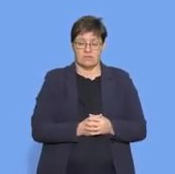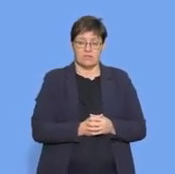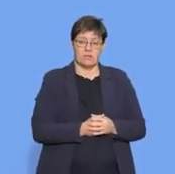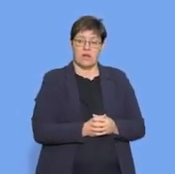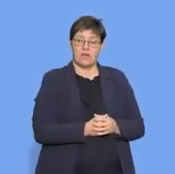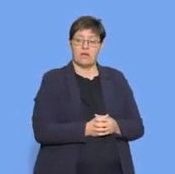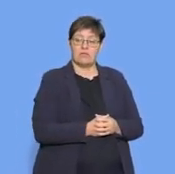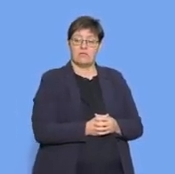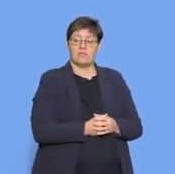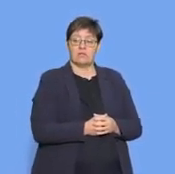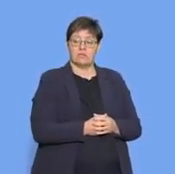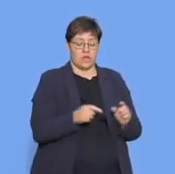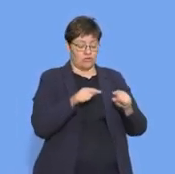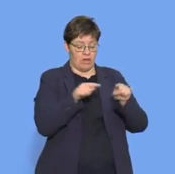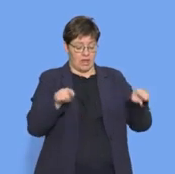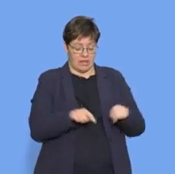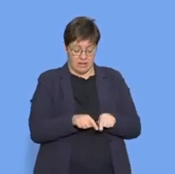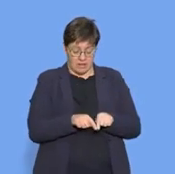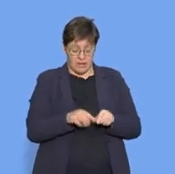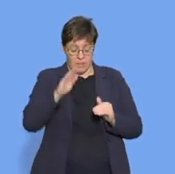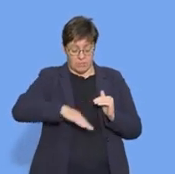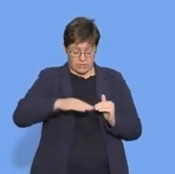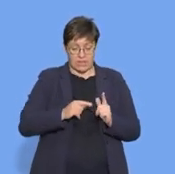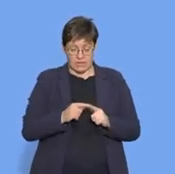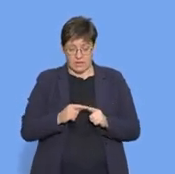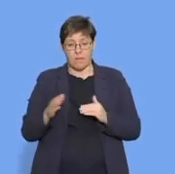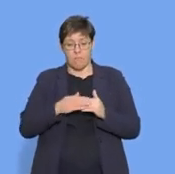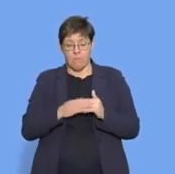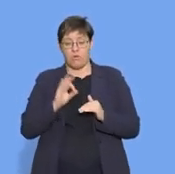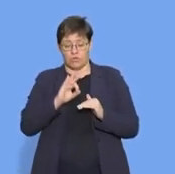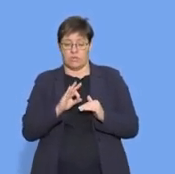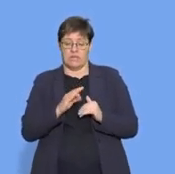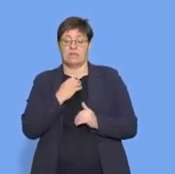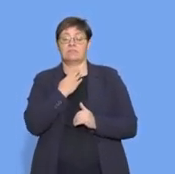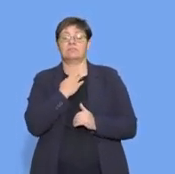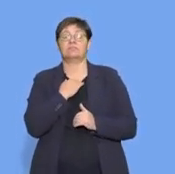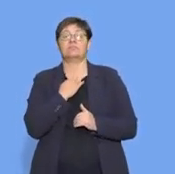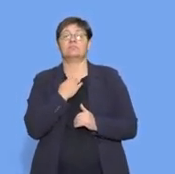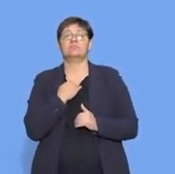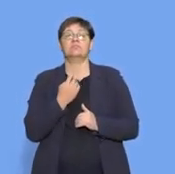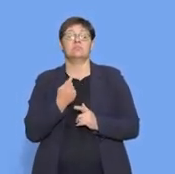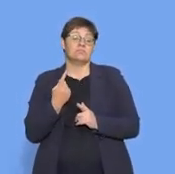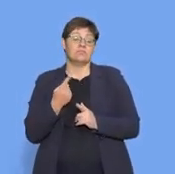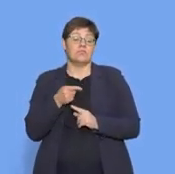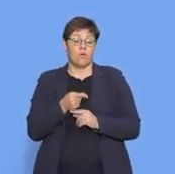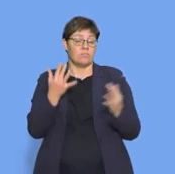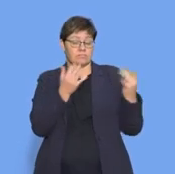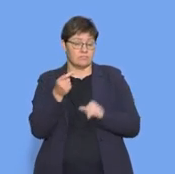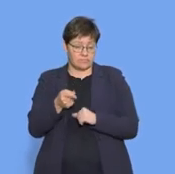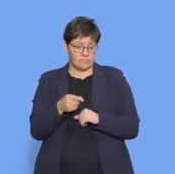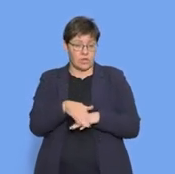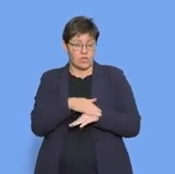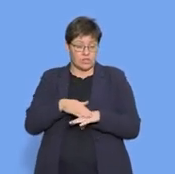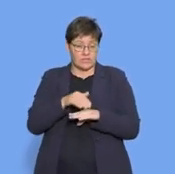the triangle at the bottom, and then the pyramid is then comprised of 3 more triangles. And in order